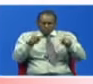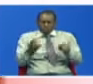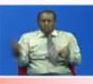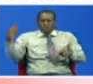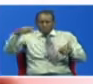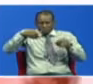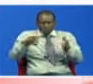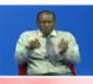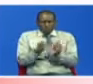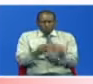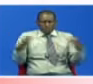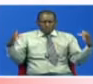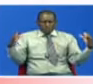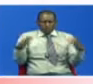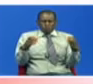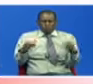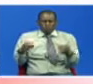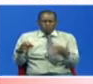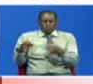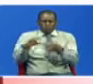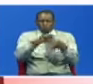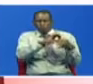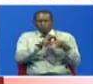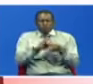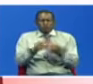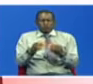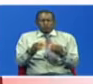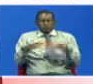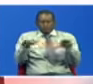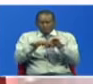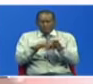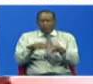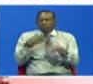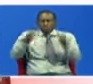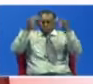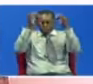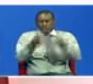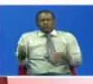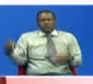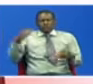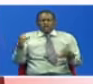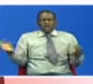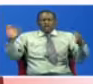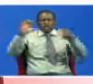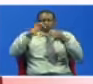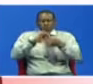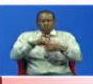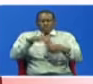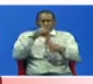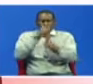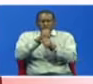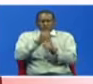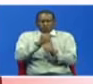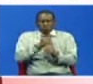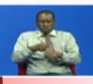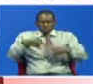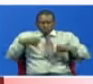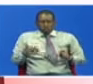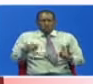with a group of the corporate world that has decided to come and join in the effort to try and